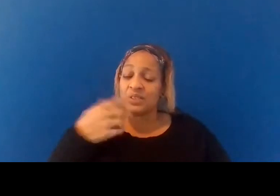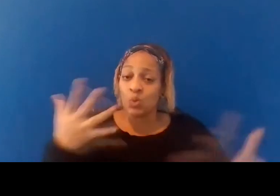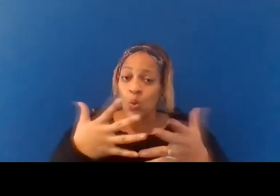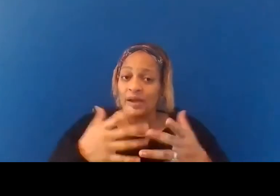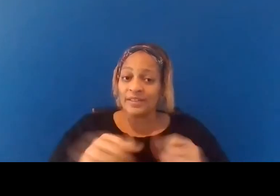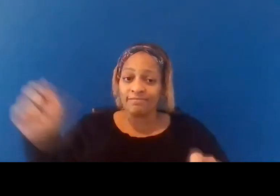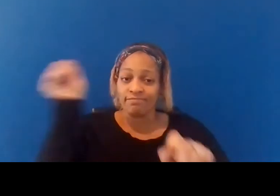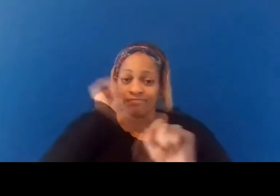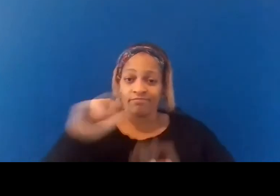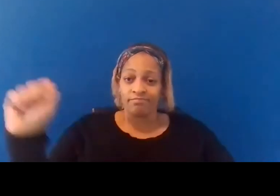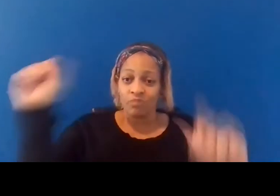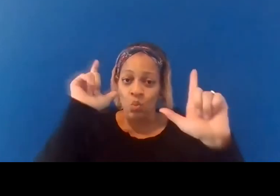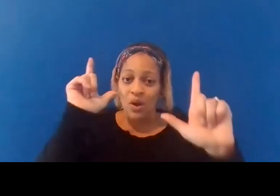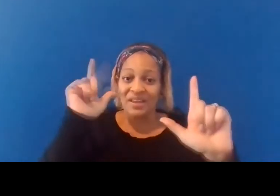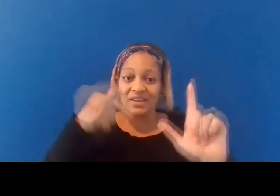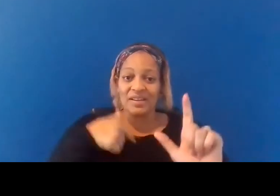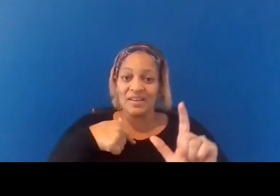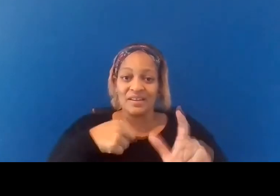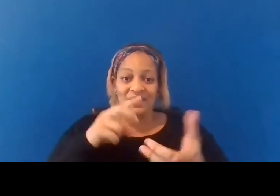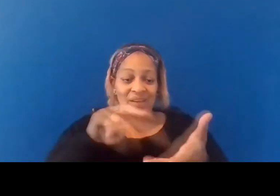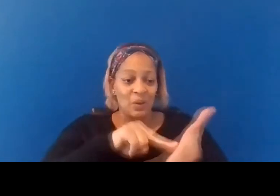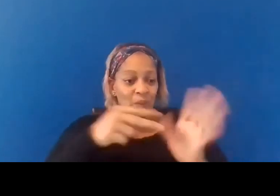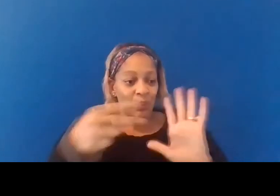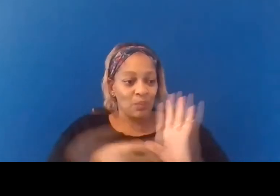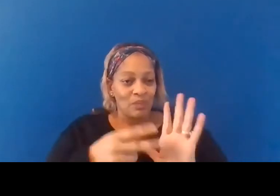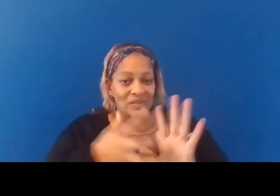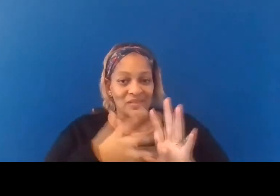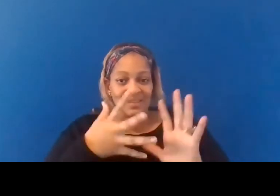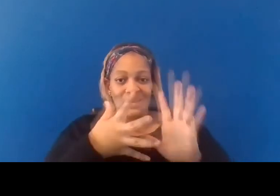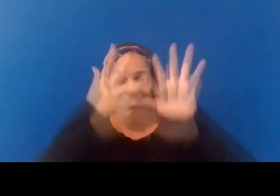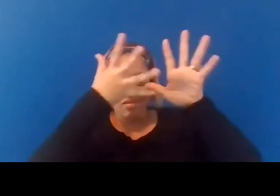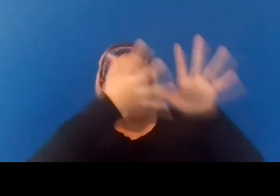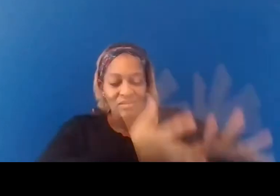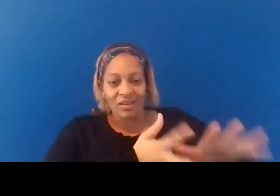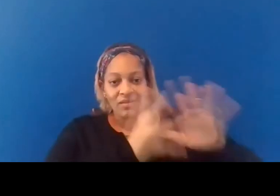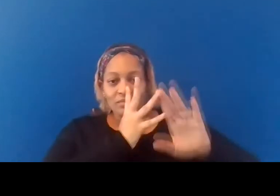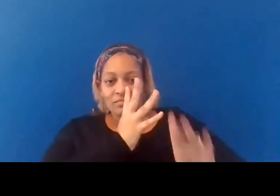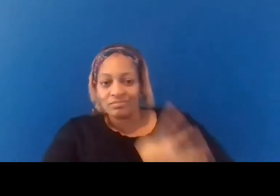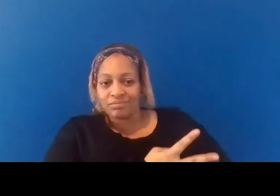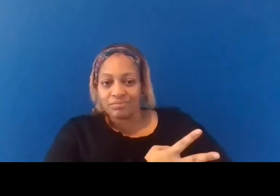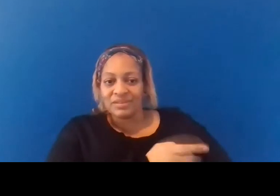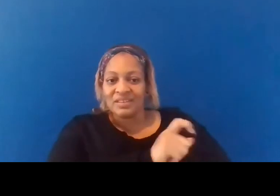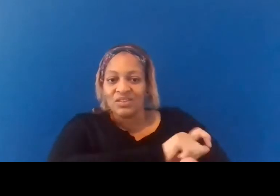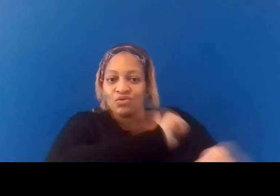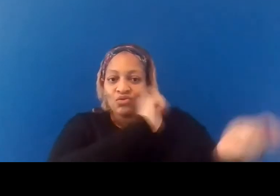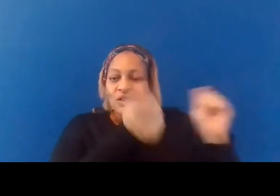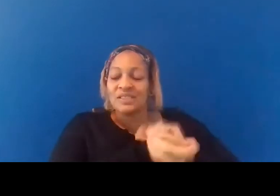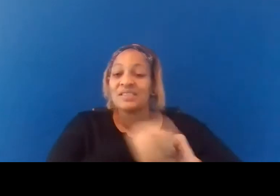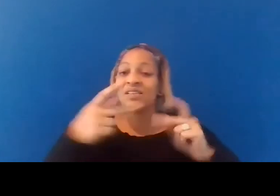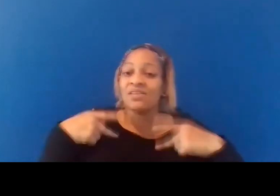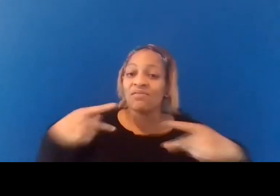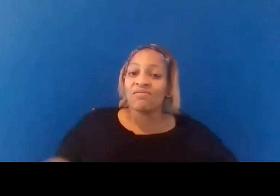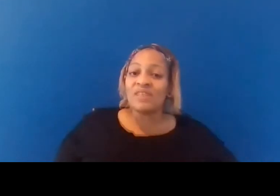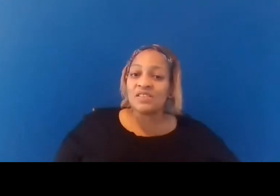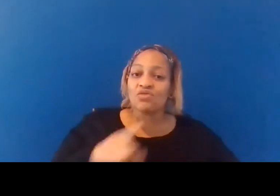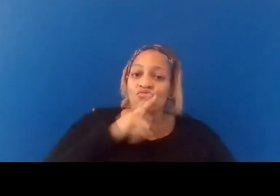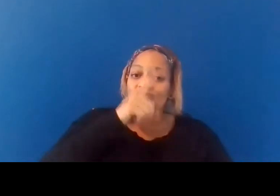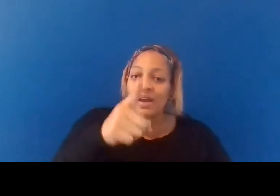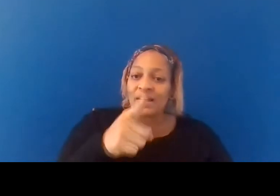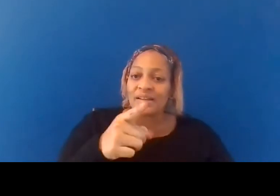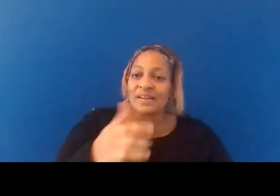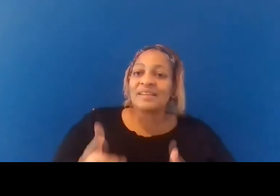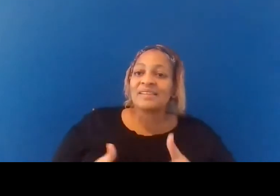awakening is no longer about abandoning or transcending physical reality to live